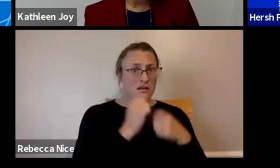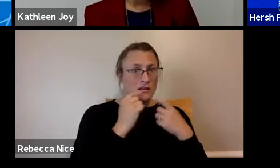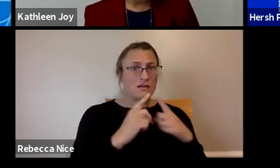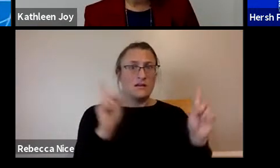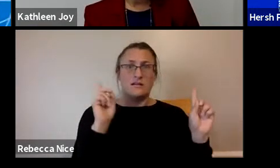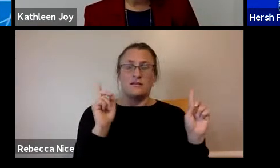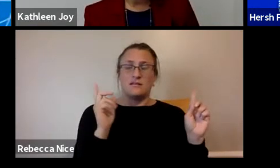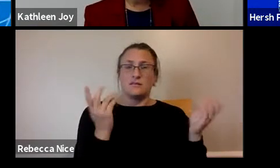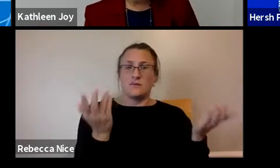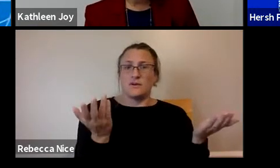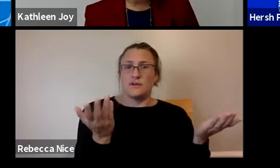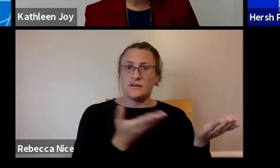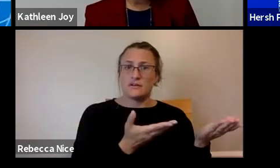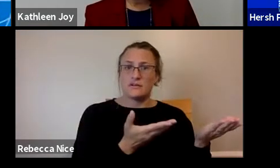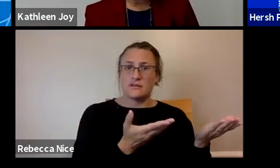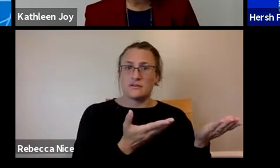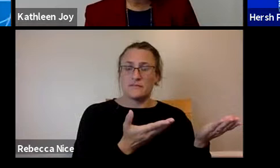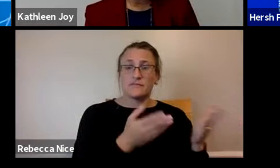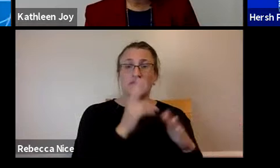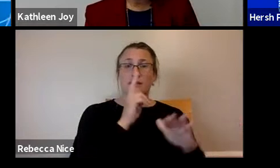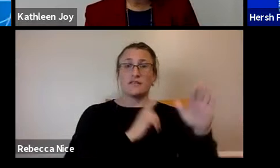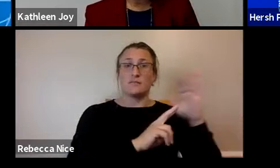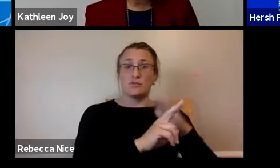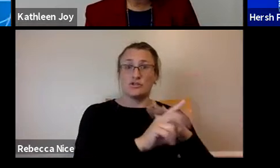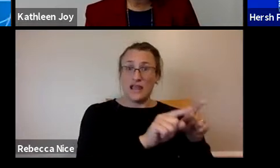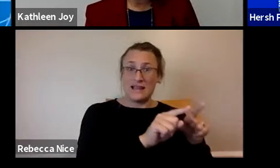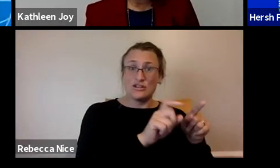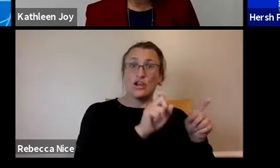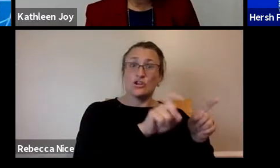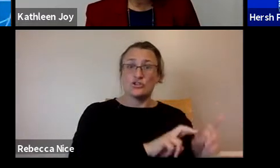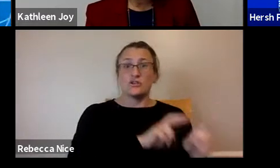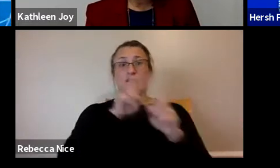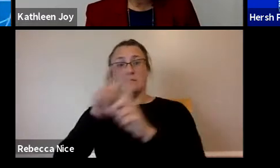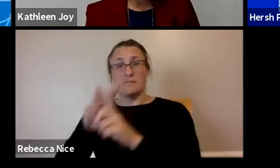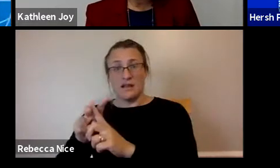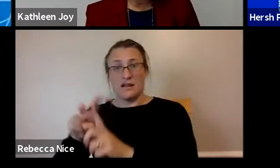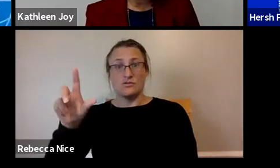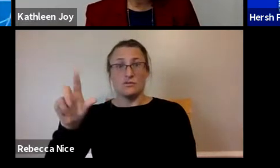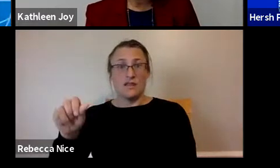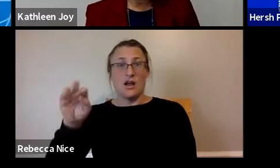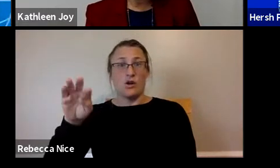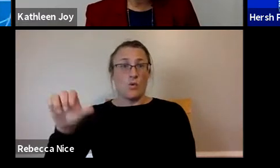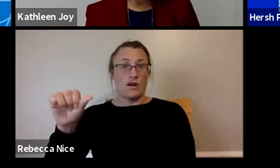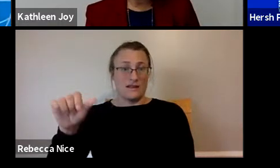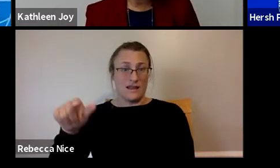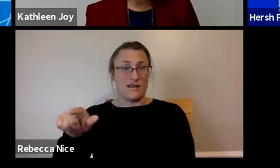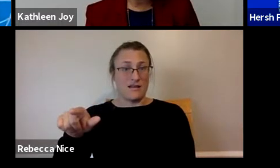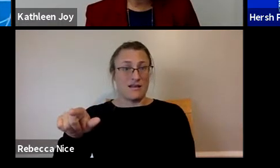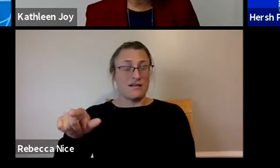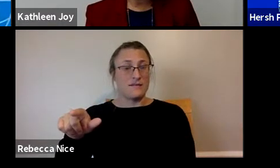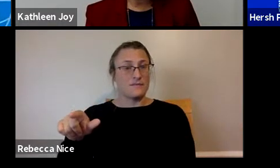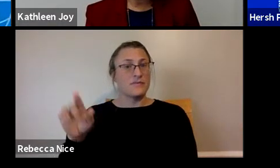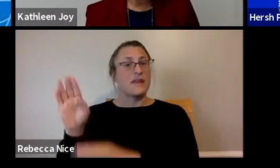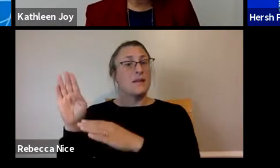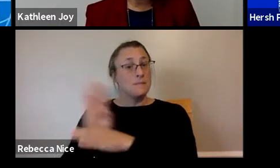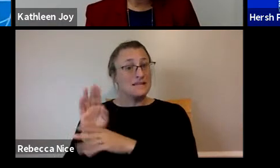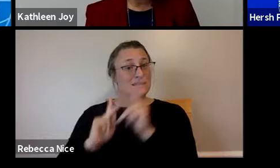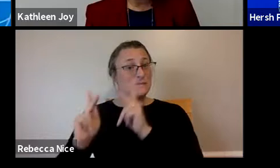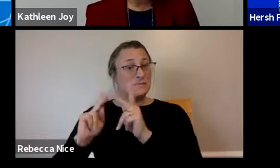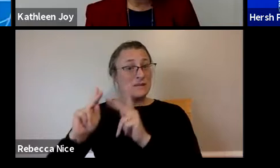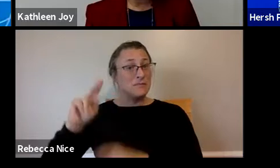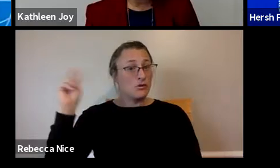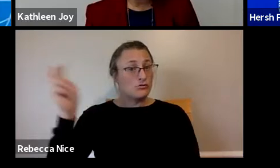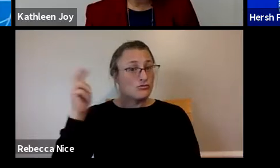to do. Those projections should carry as well at LaGuardia, bringing not only business people